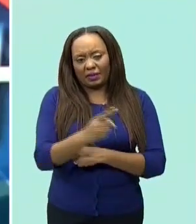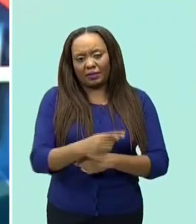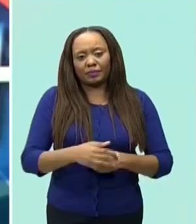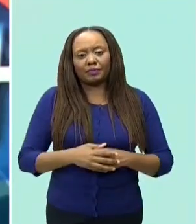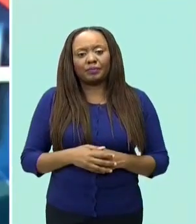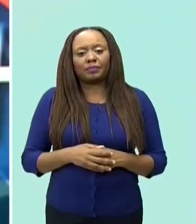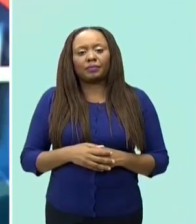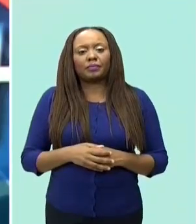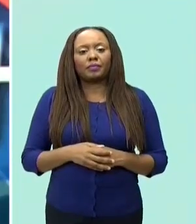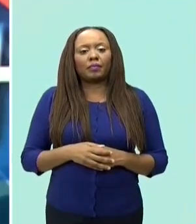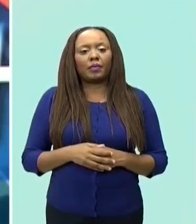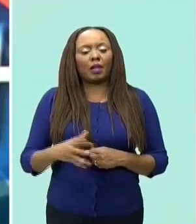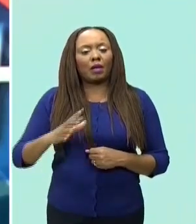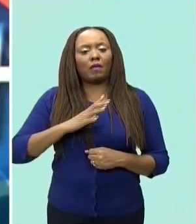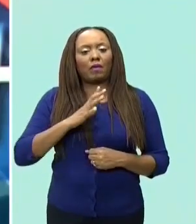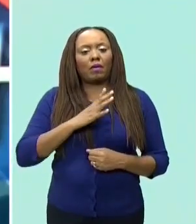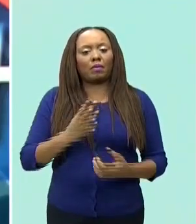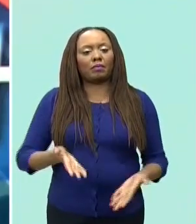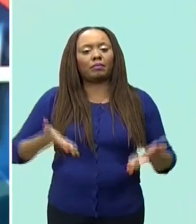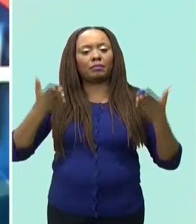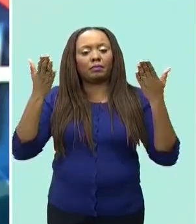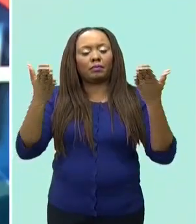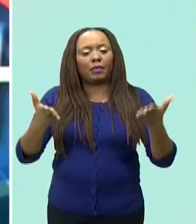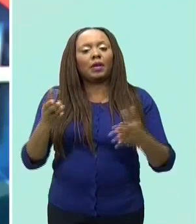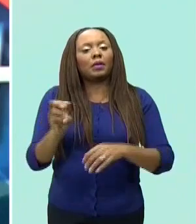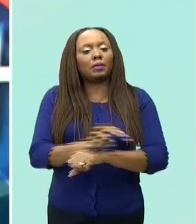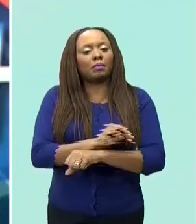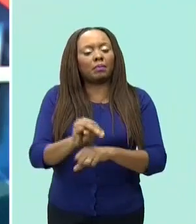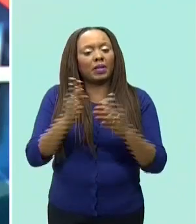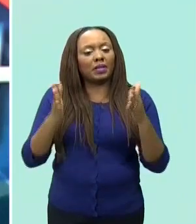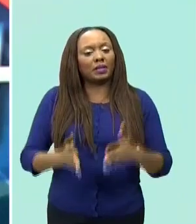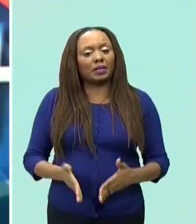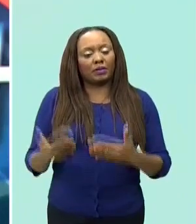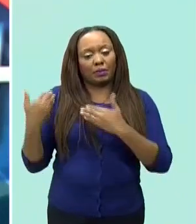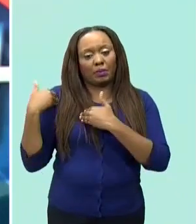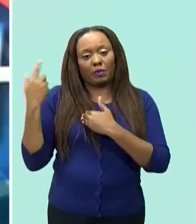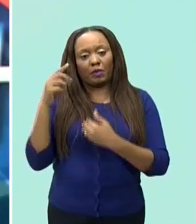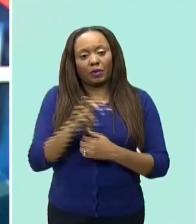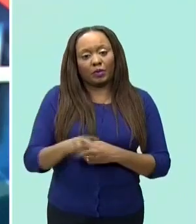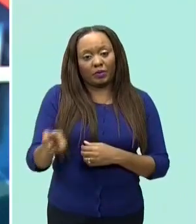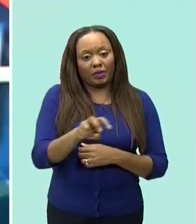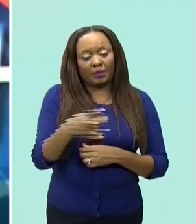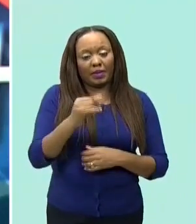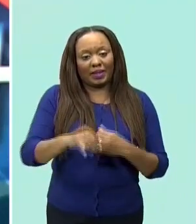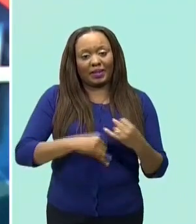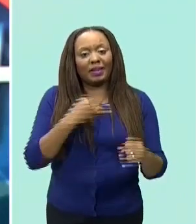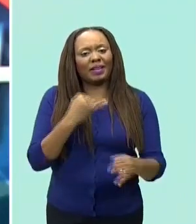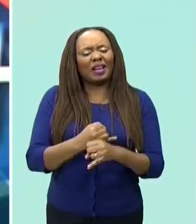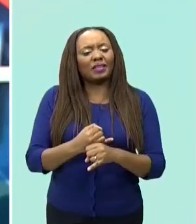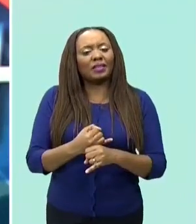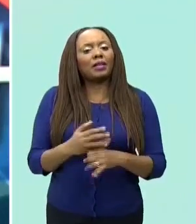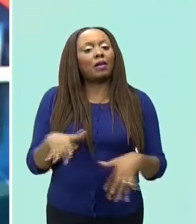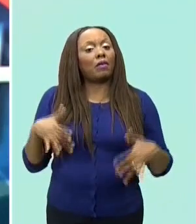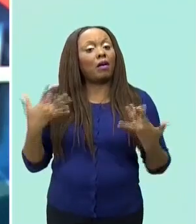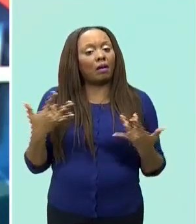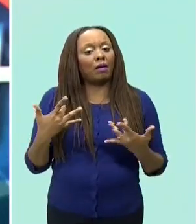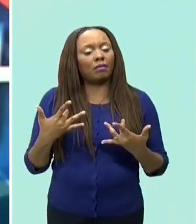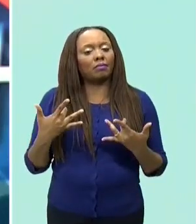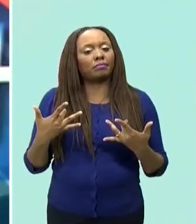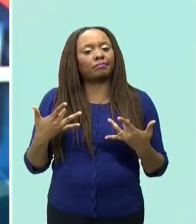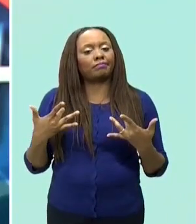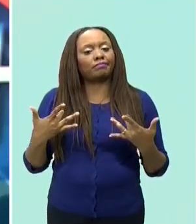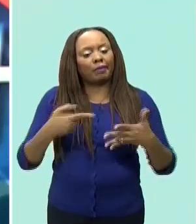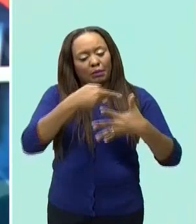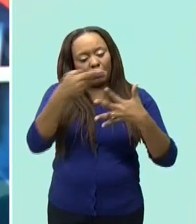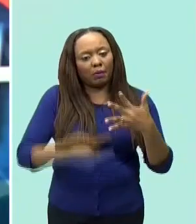bid presented at the Assembly Hall of the UN in Geneva, Minister of Tourism and International Transport Kerry Simmons outlined